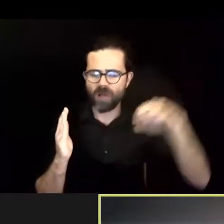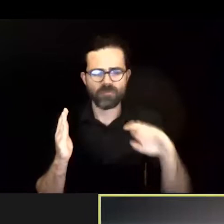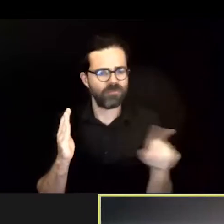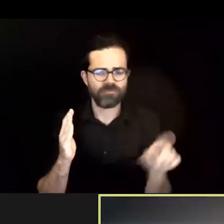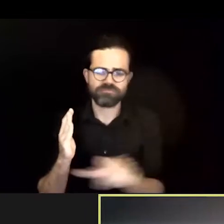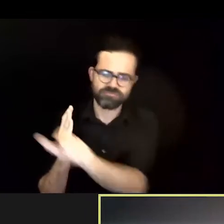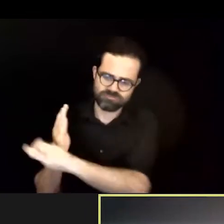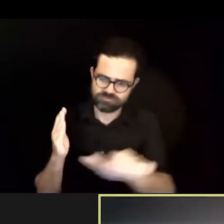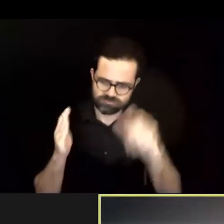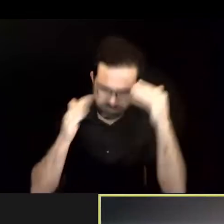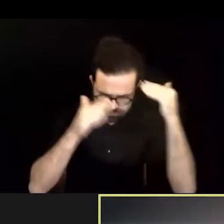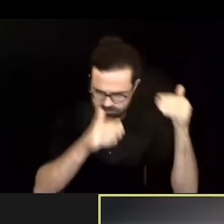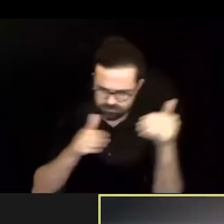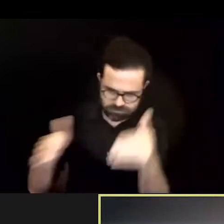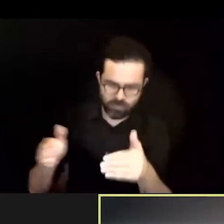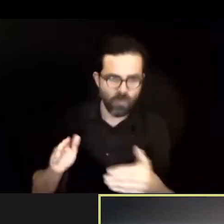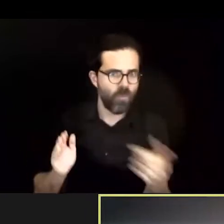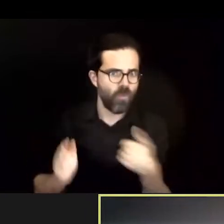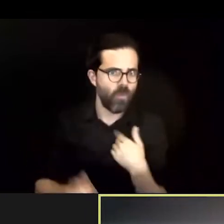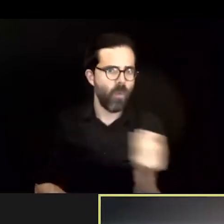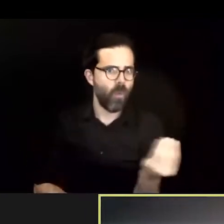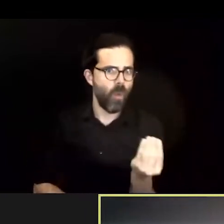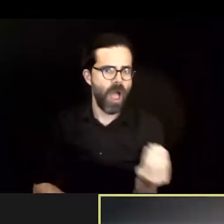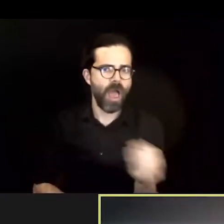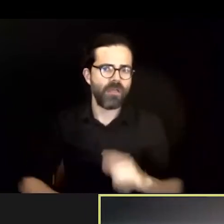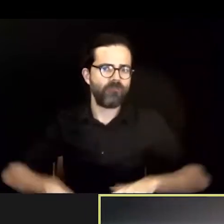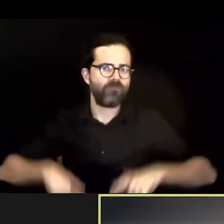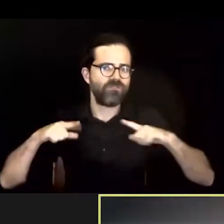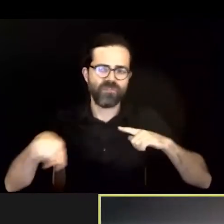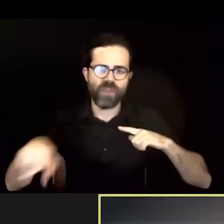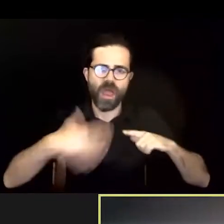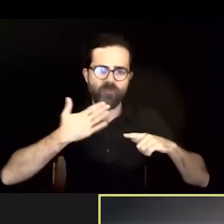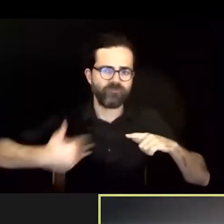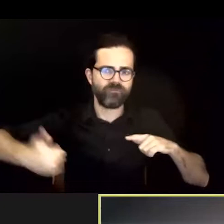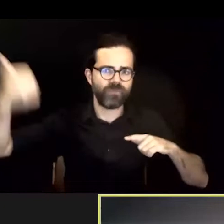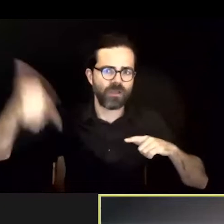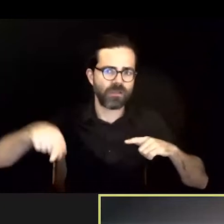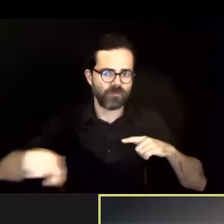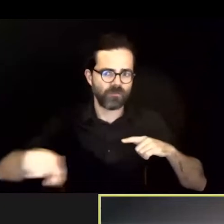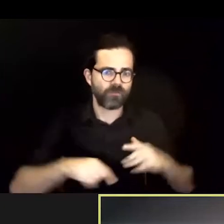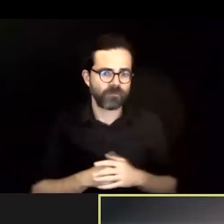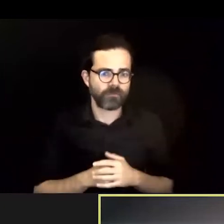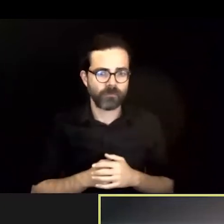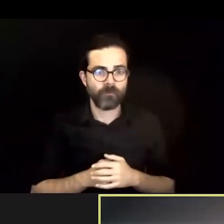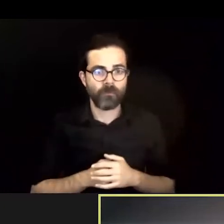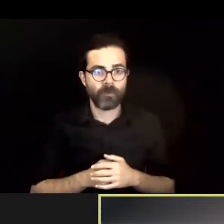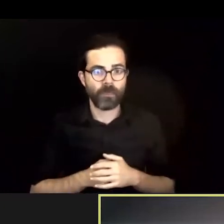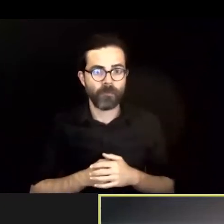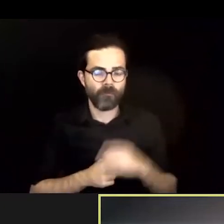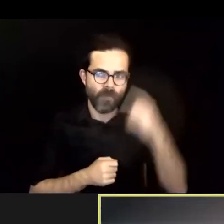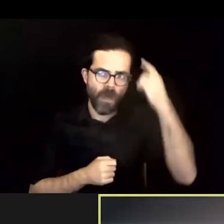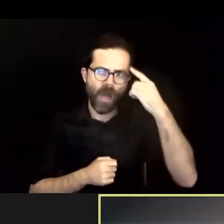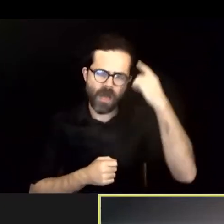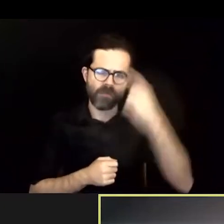and developing something that can be used by everybody. I think that's another important point when talking about accessible